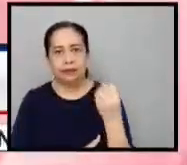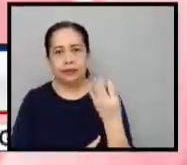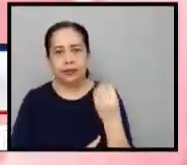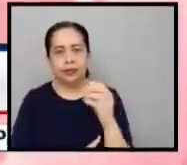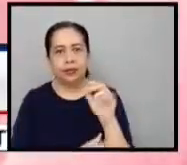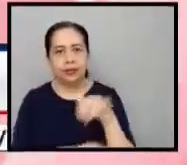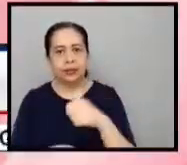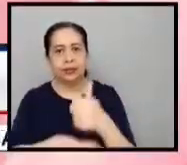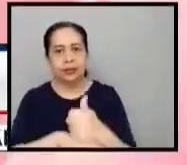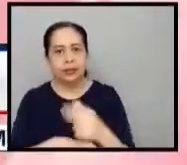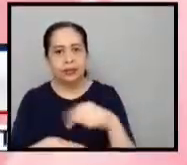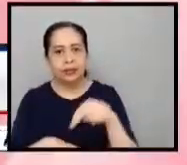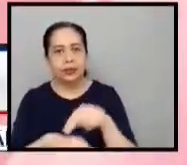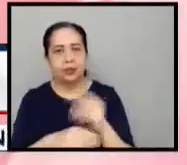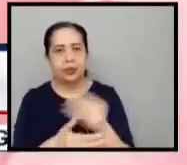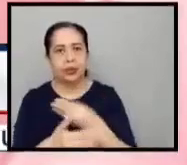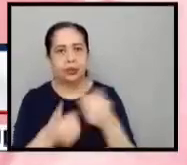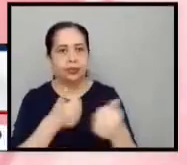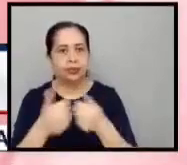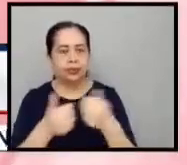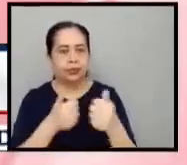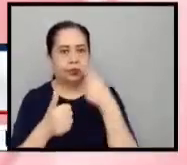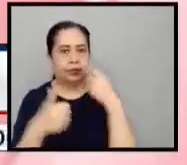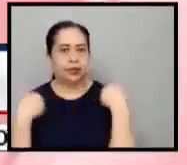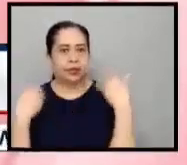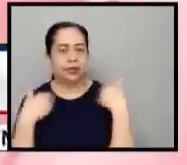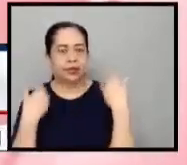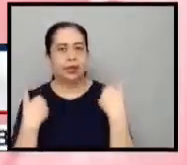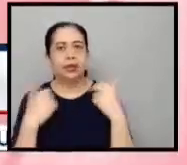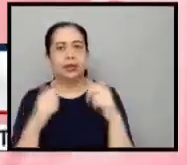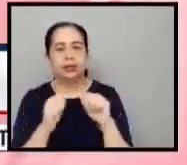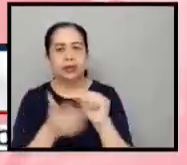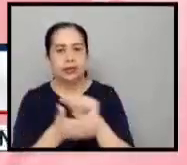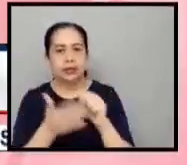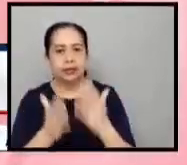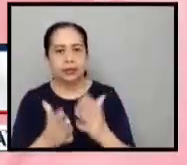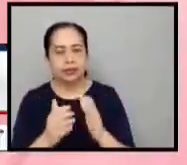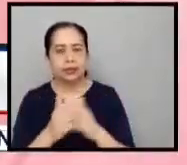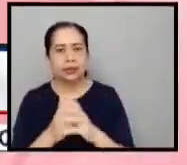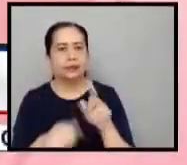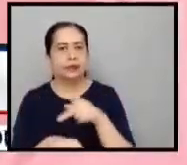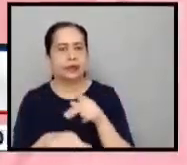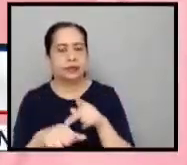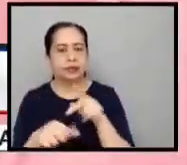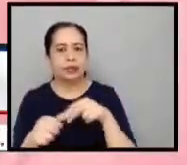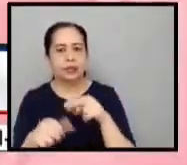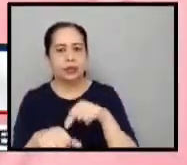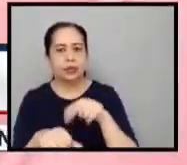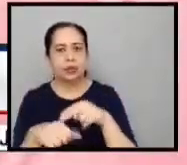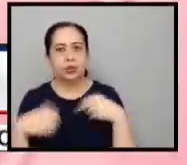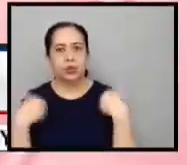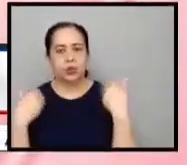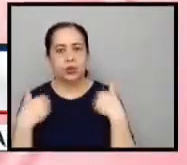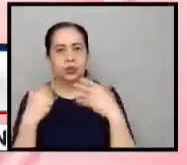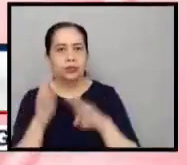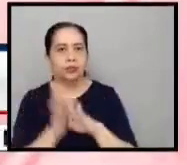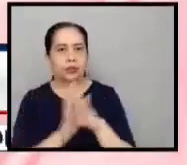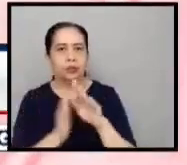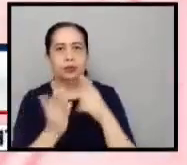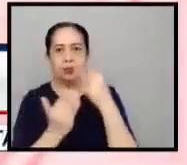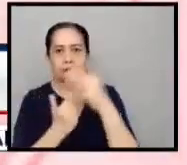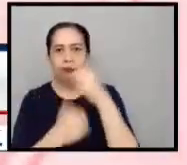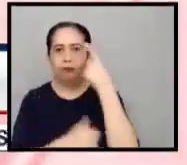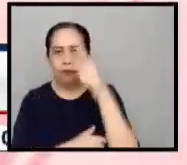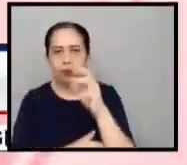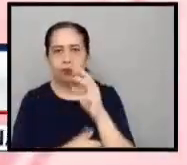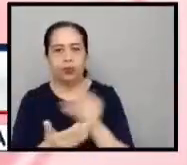the National Music Competitions for Young Artists, or NAMCIA, as the Philippine Youth National Youth Development Program for Music, which will serve